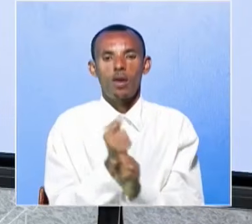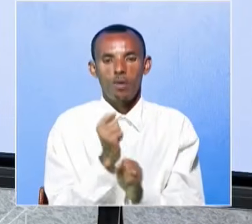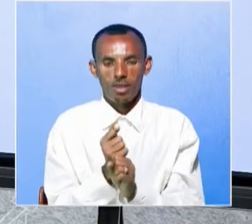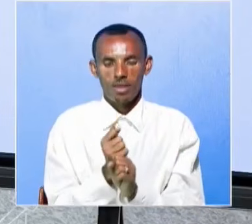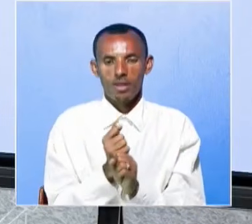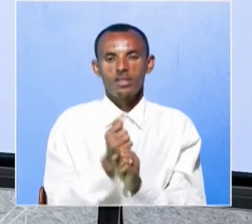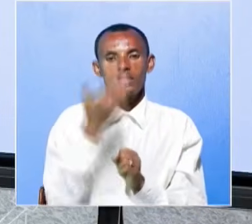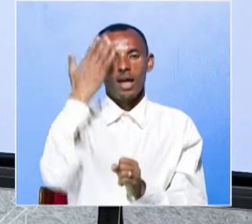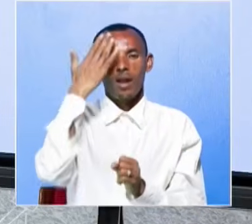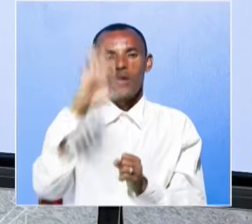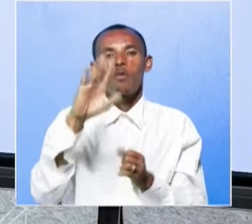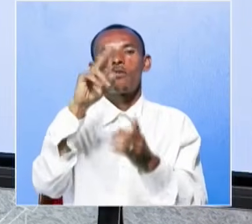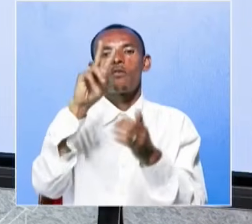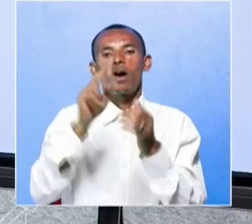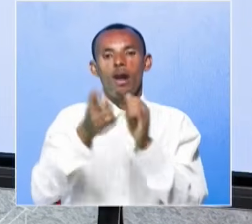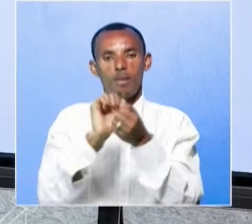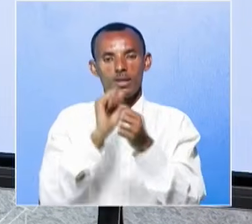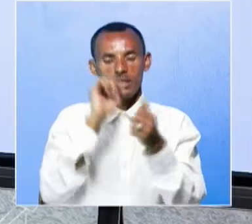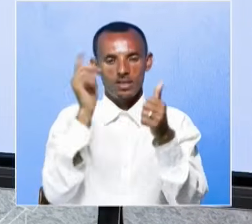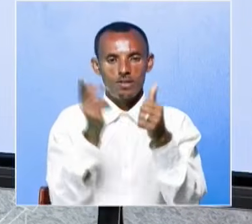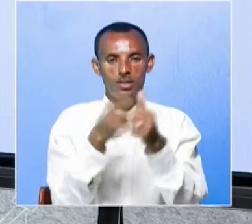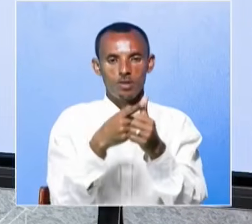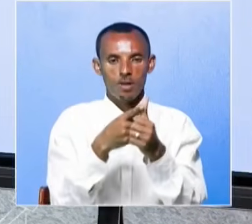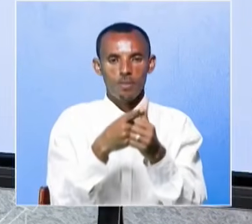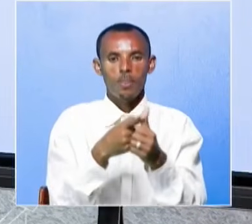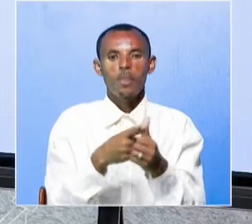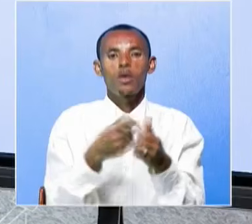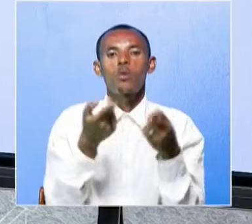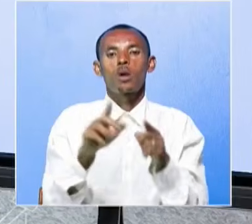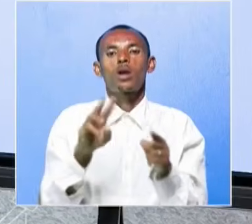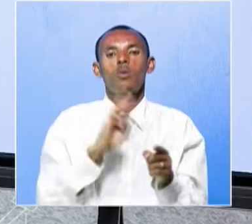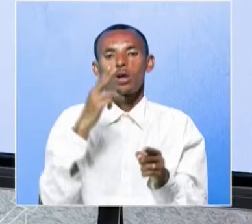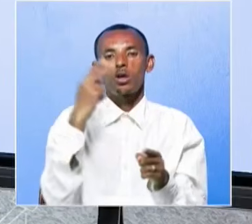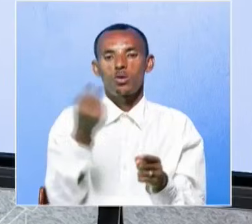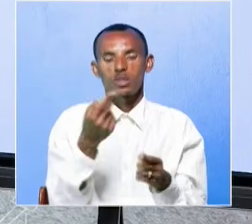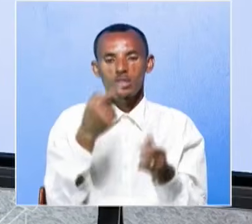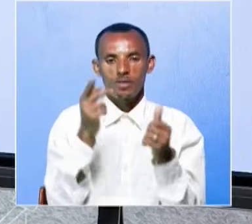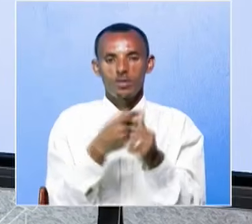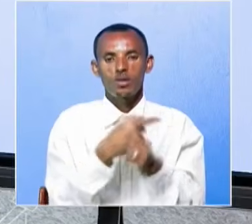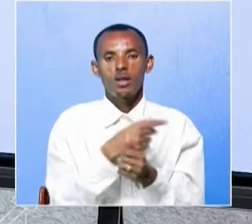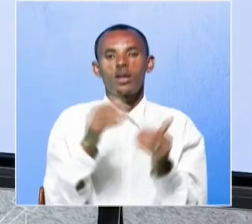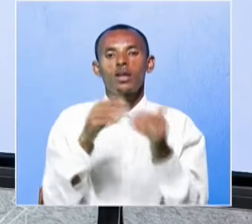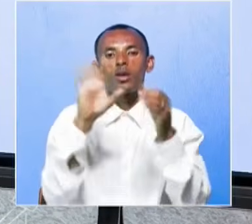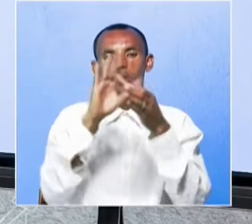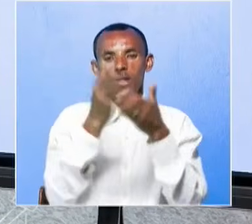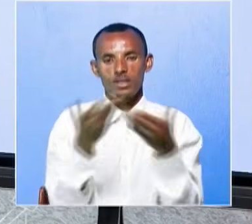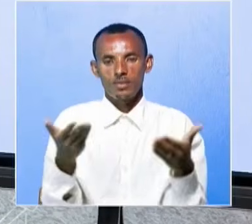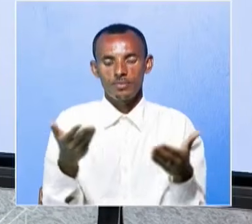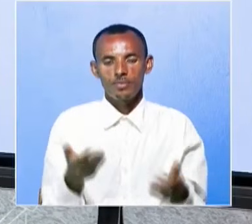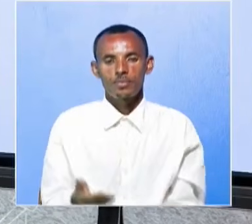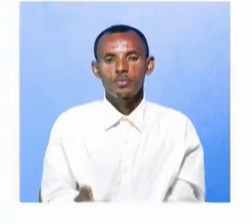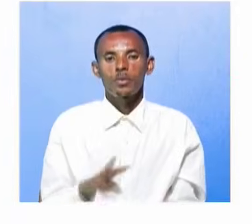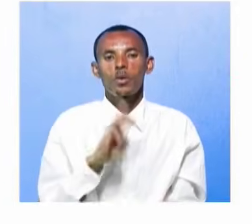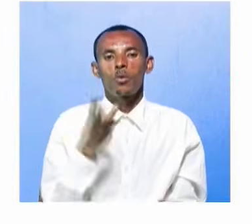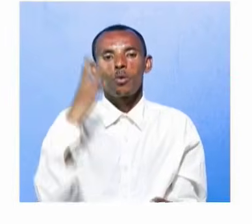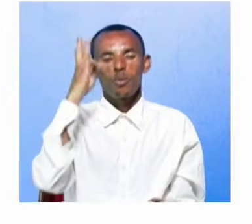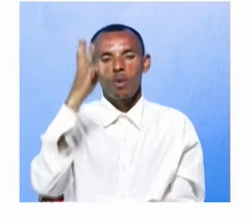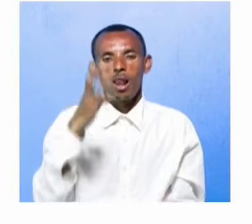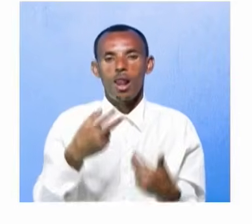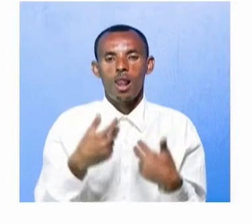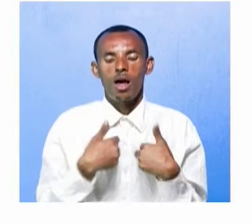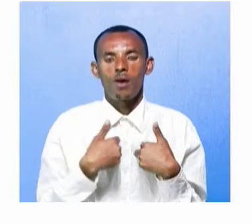variables. So take the first one. Okay, whenever we take the first equation, we will